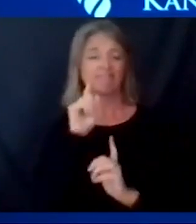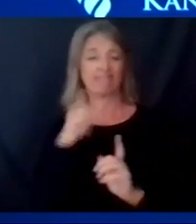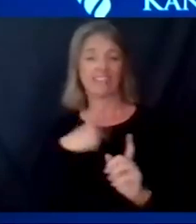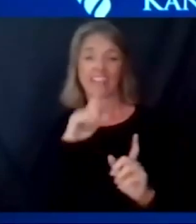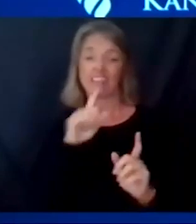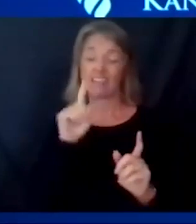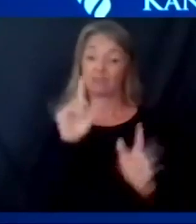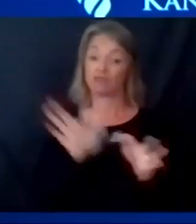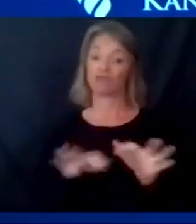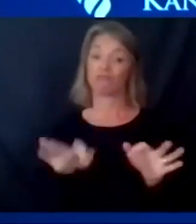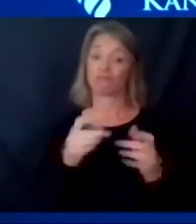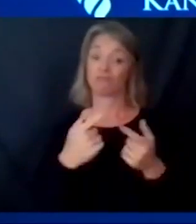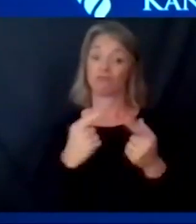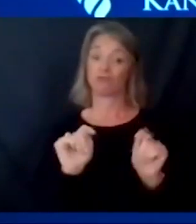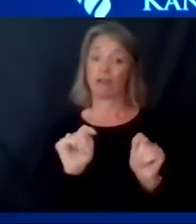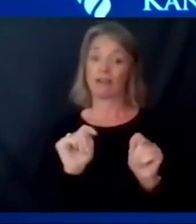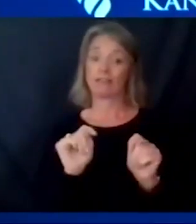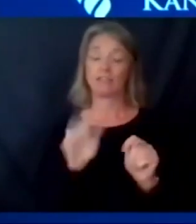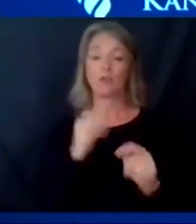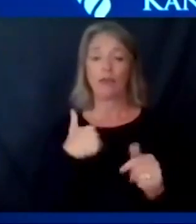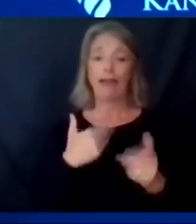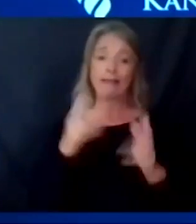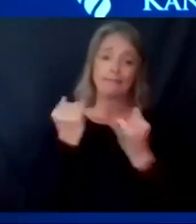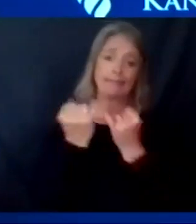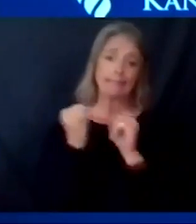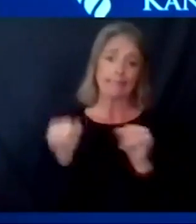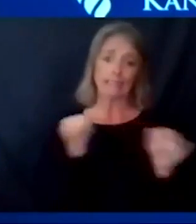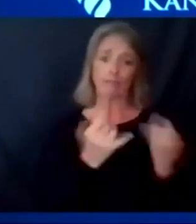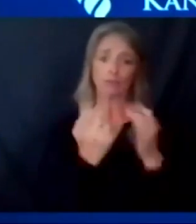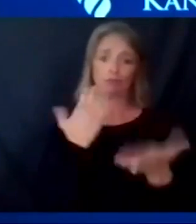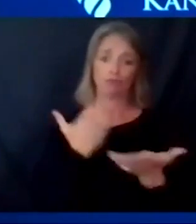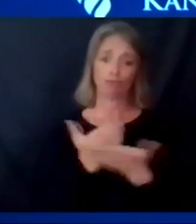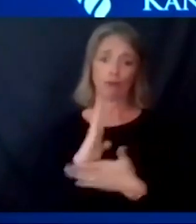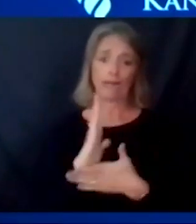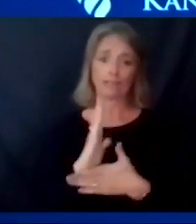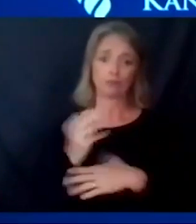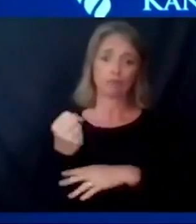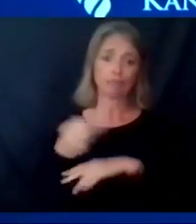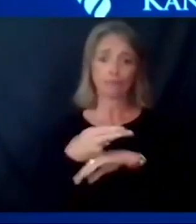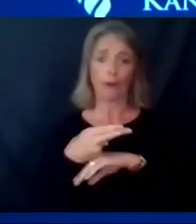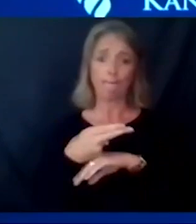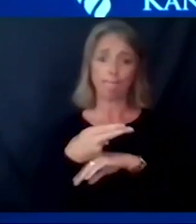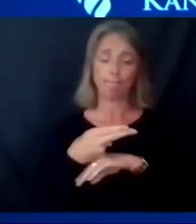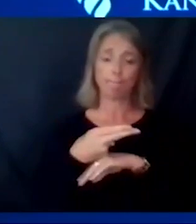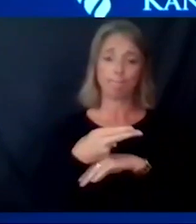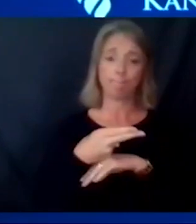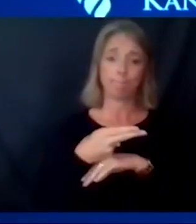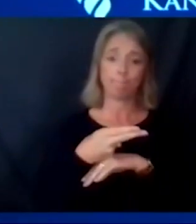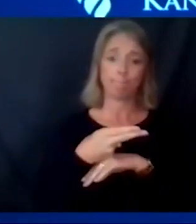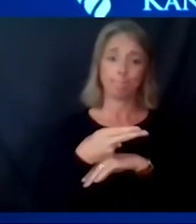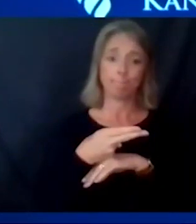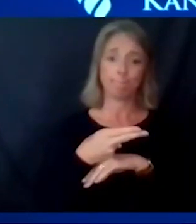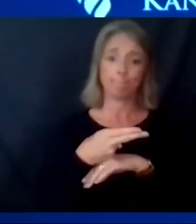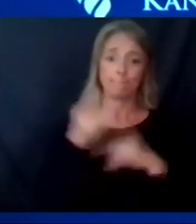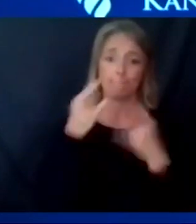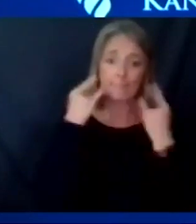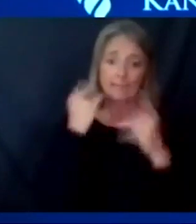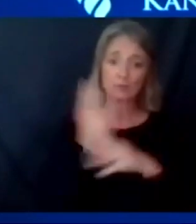gosh, individual rights trump the requirement for masks. Hopefully he's not doubting the science, because the science